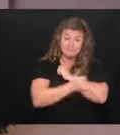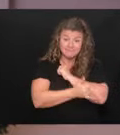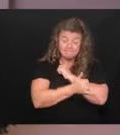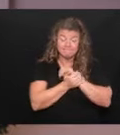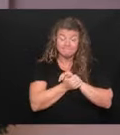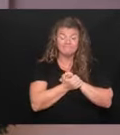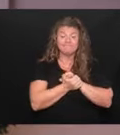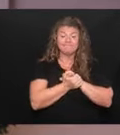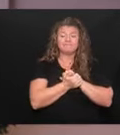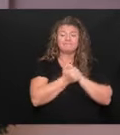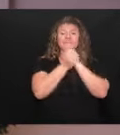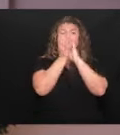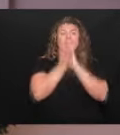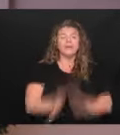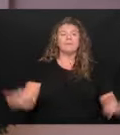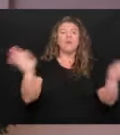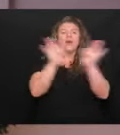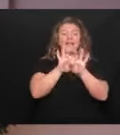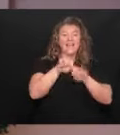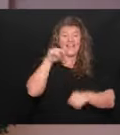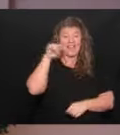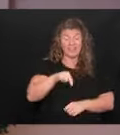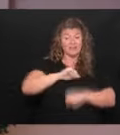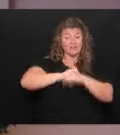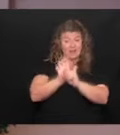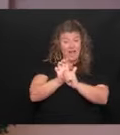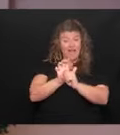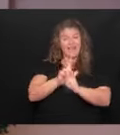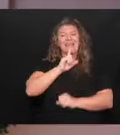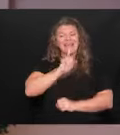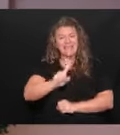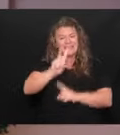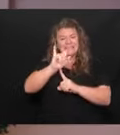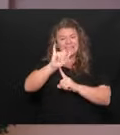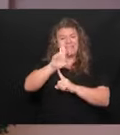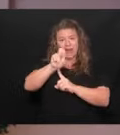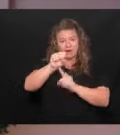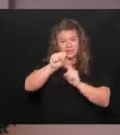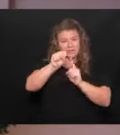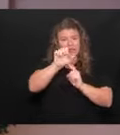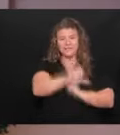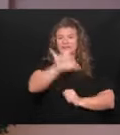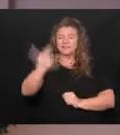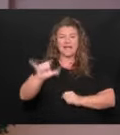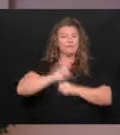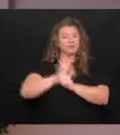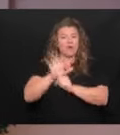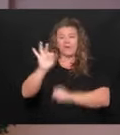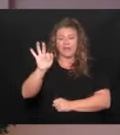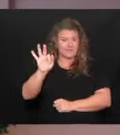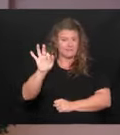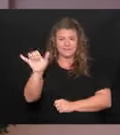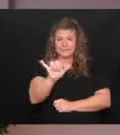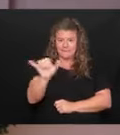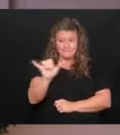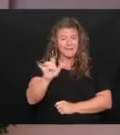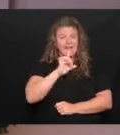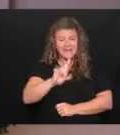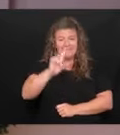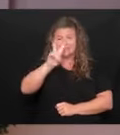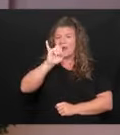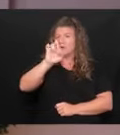though, this variant is a virus, just like COVID-19 has been. This strain of COVID-19 is a